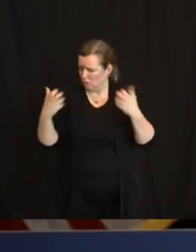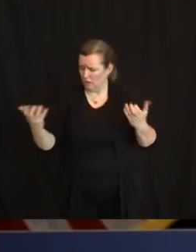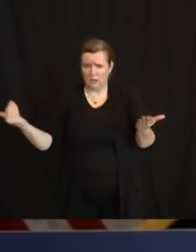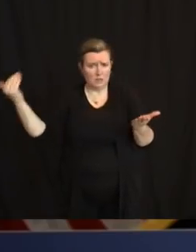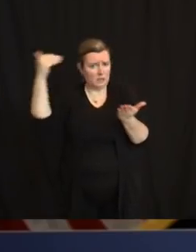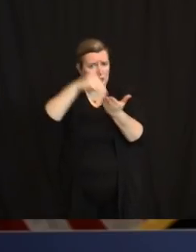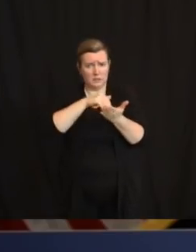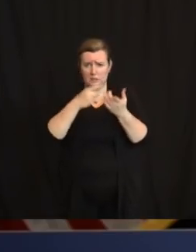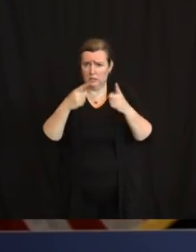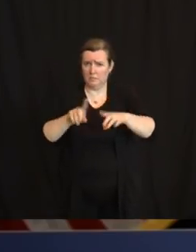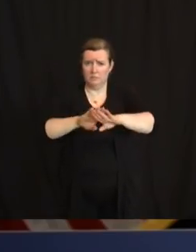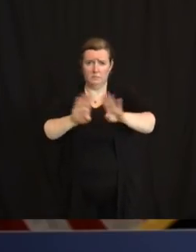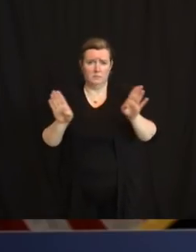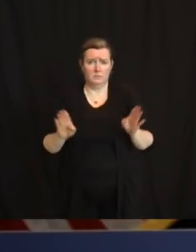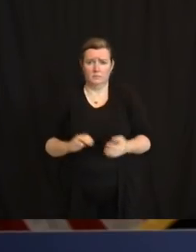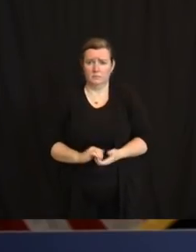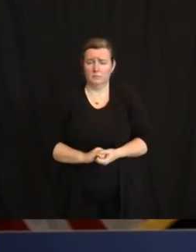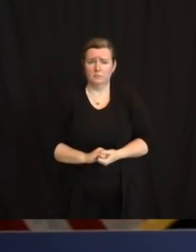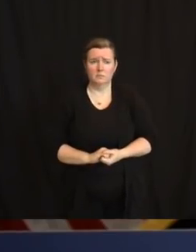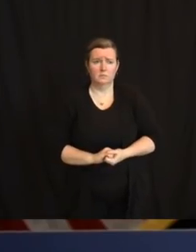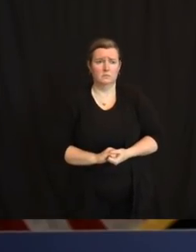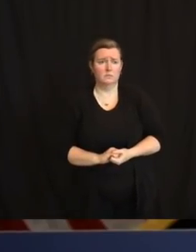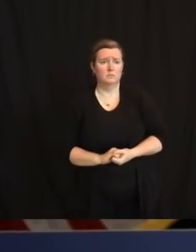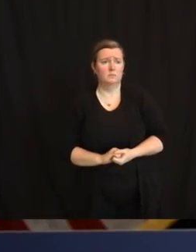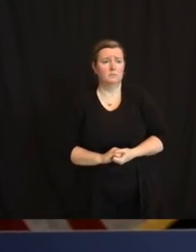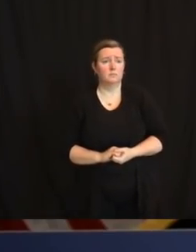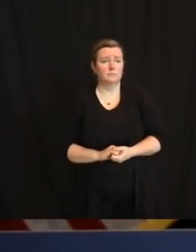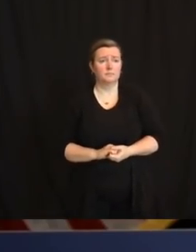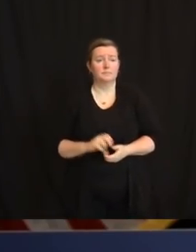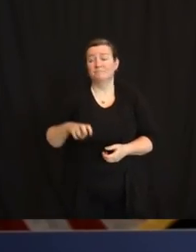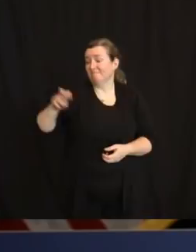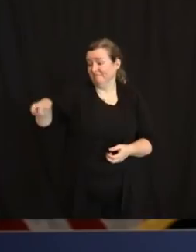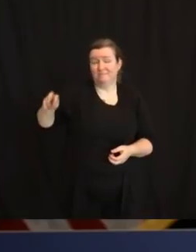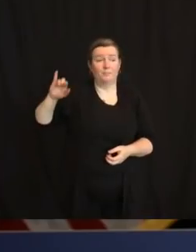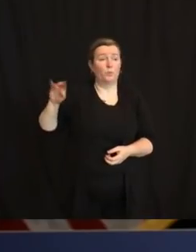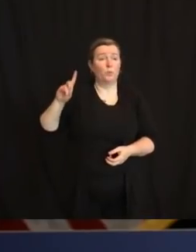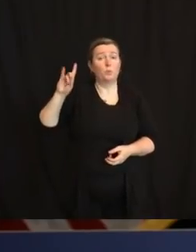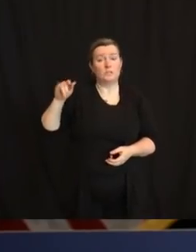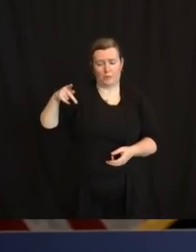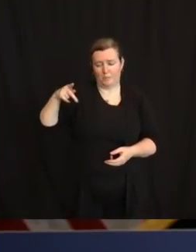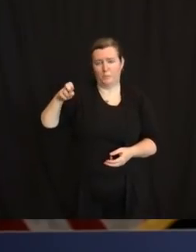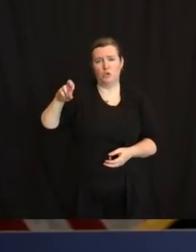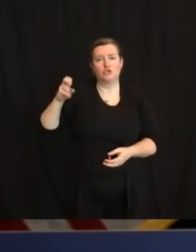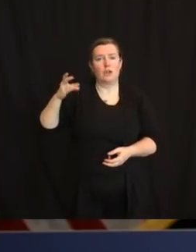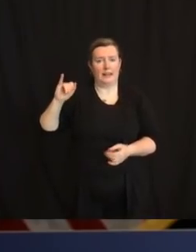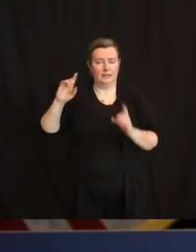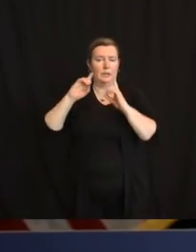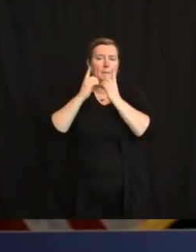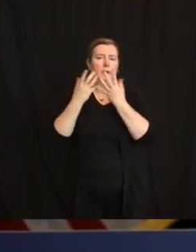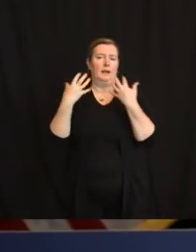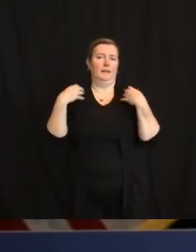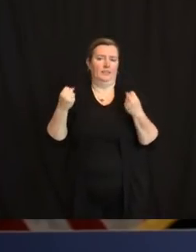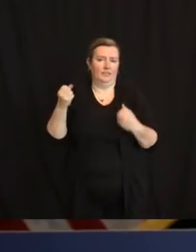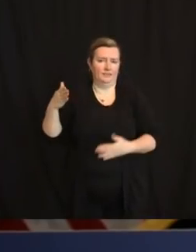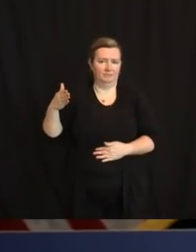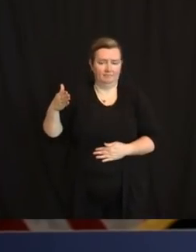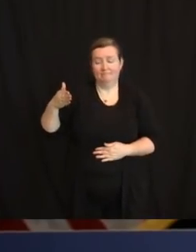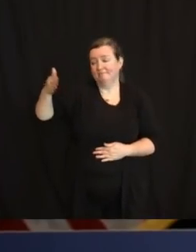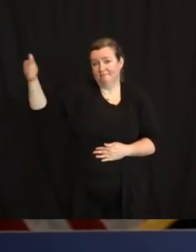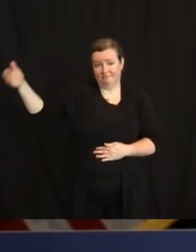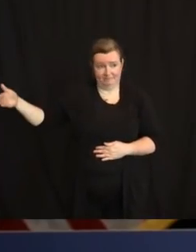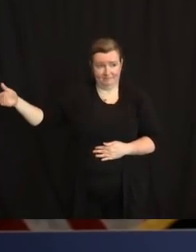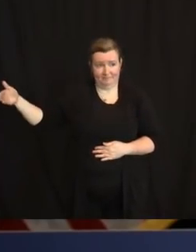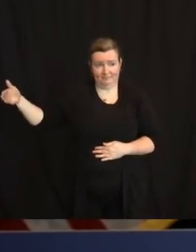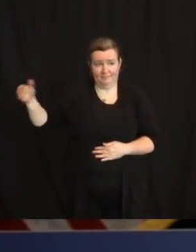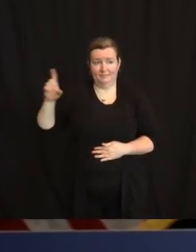to my right who needs no introduction, the Commissioner of the Department of Health, Judy Persicelli. To her right, another person who needs no introduction, the state